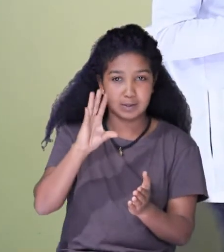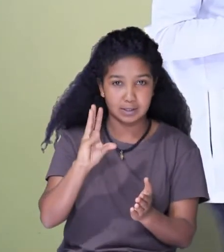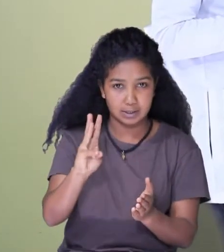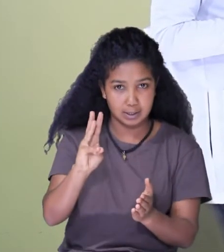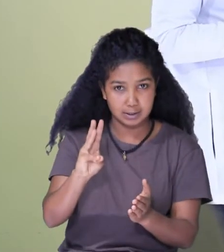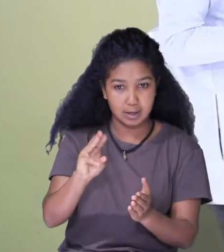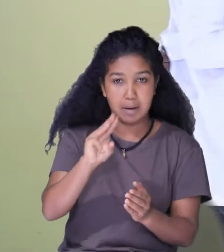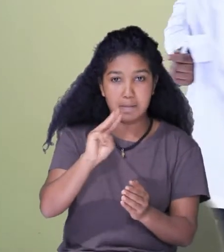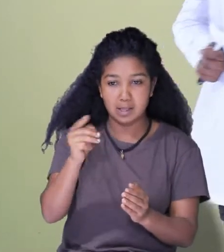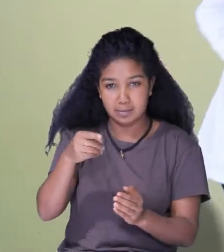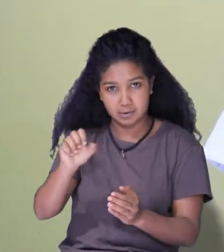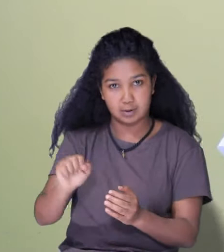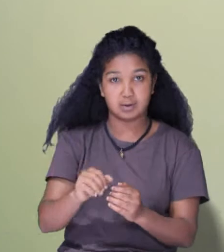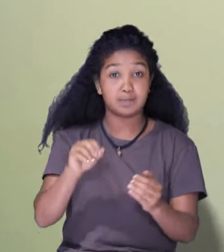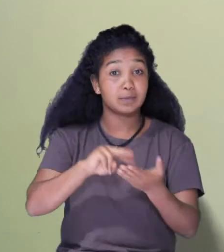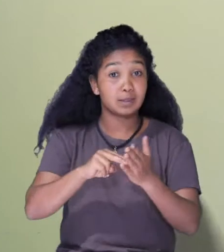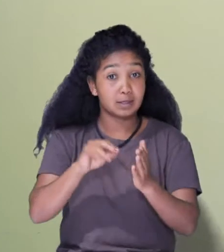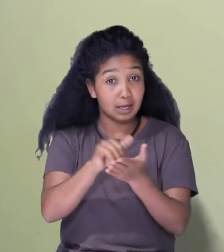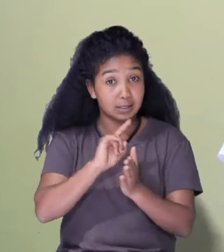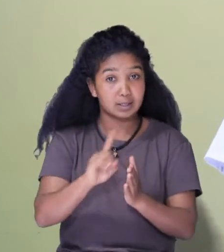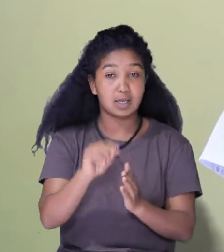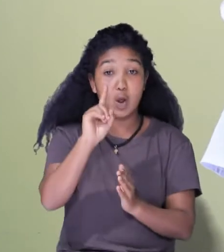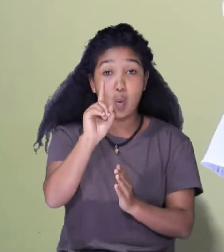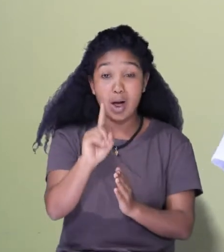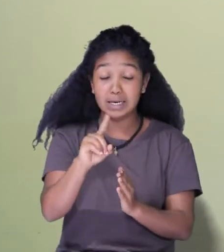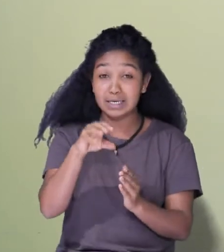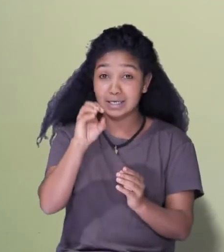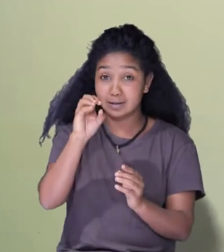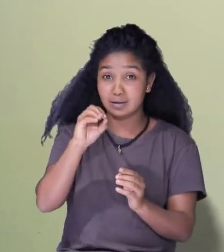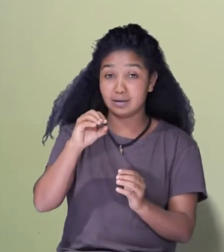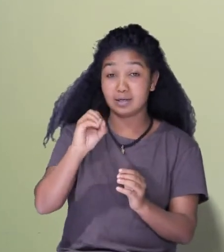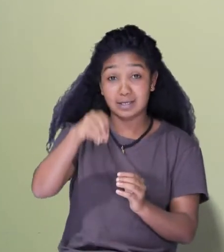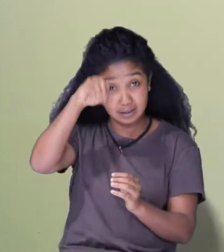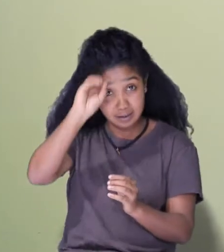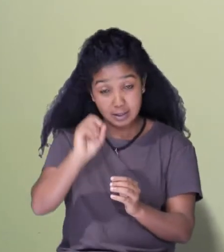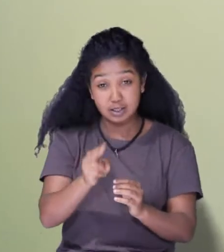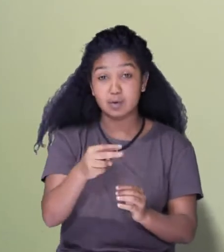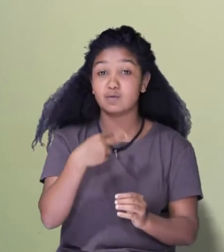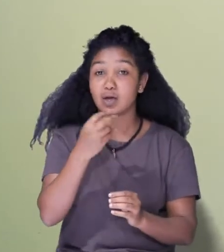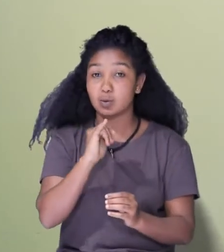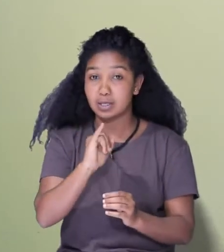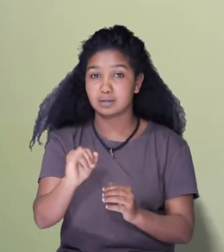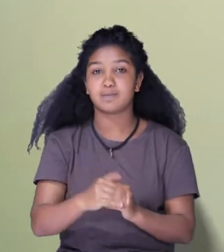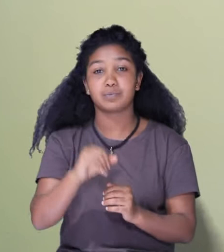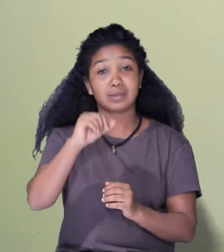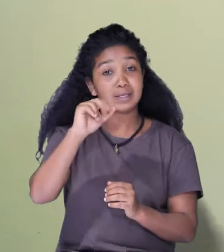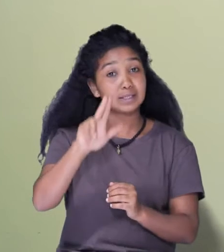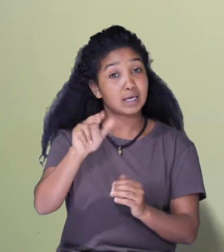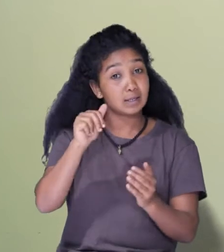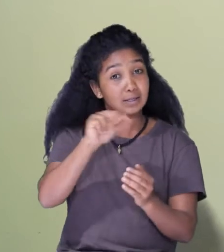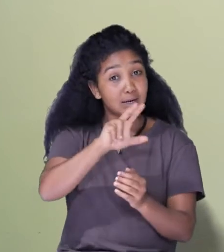0.6 meter per second. That is, in 1 degree centigrade, the speed of sound is